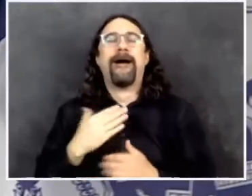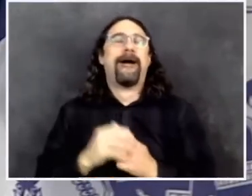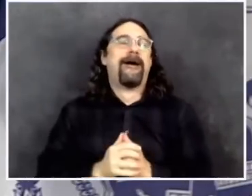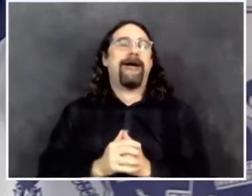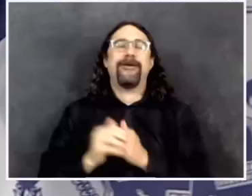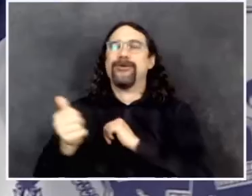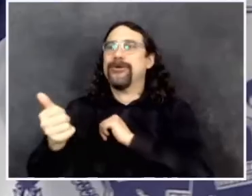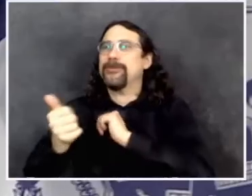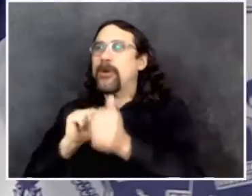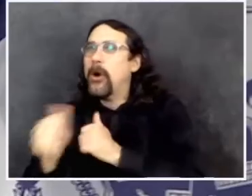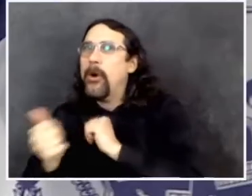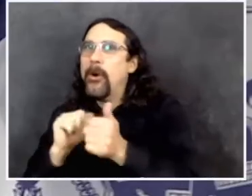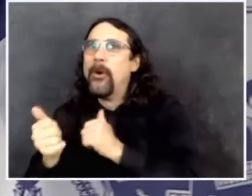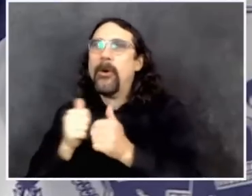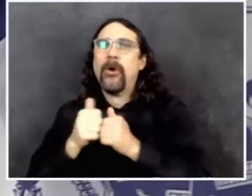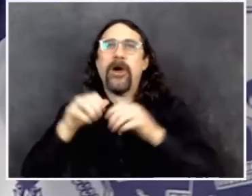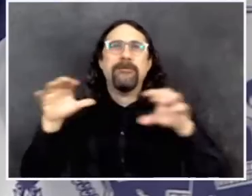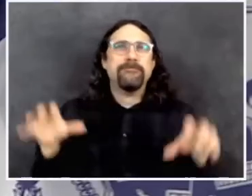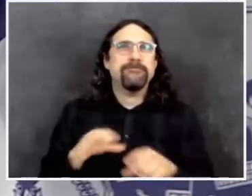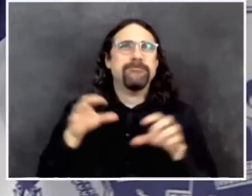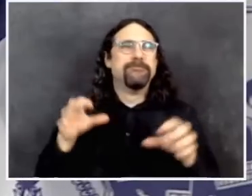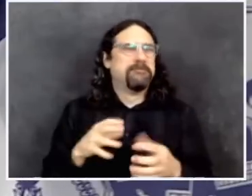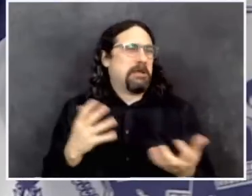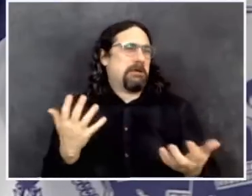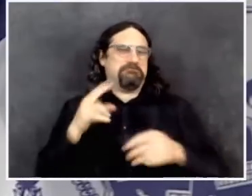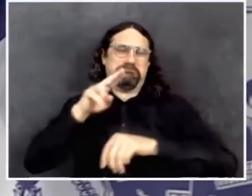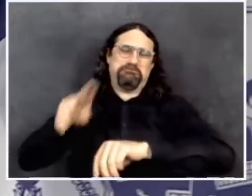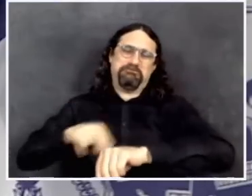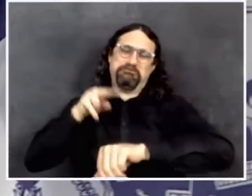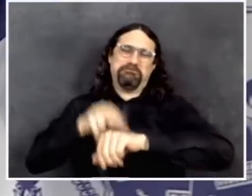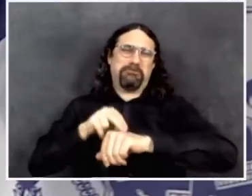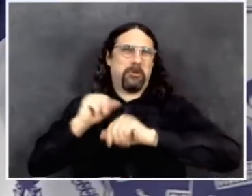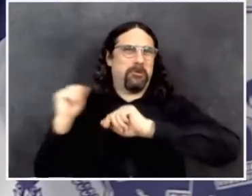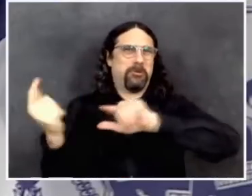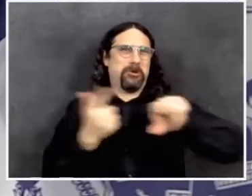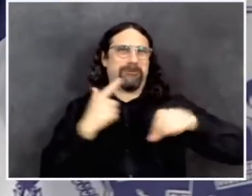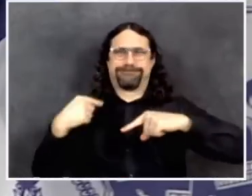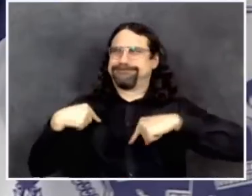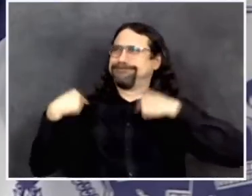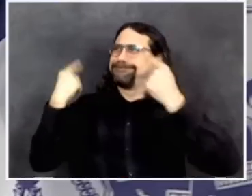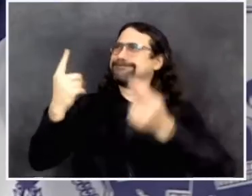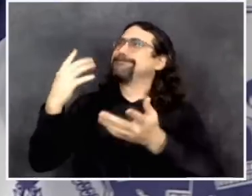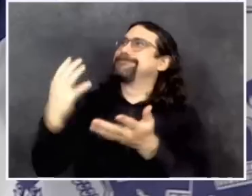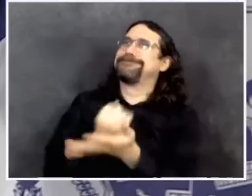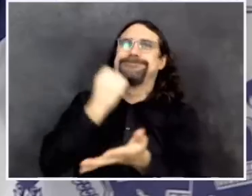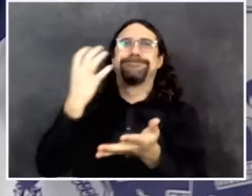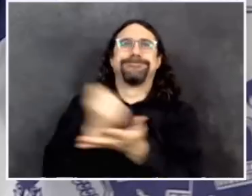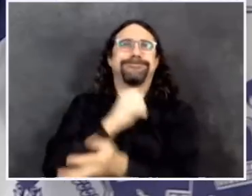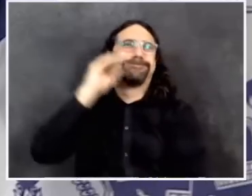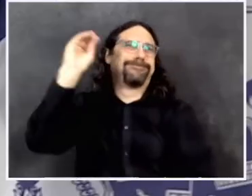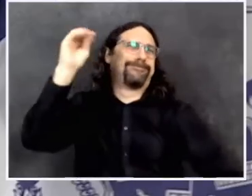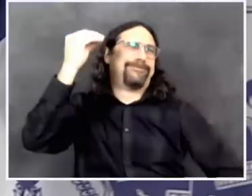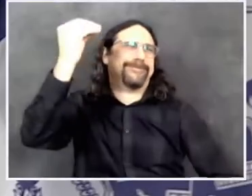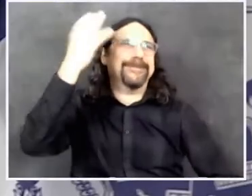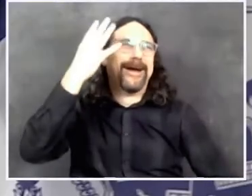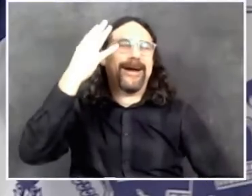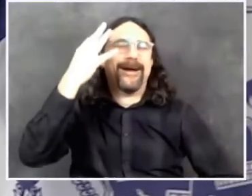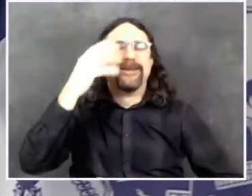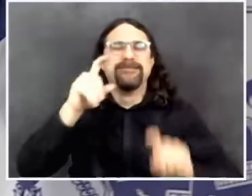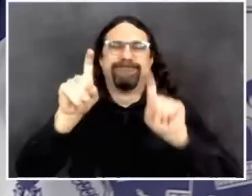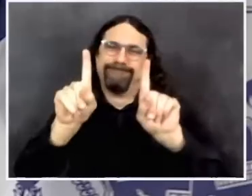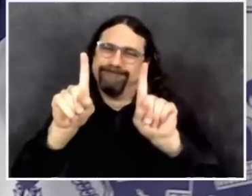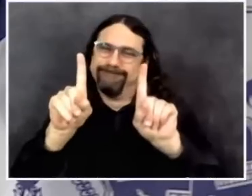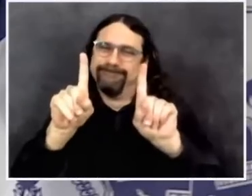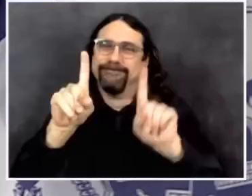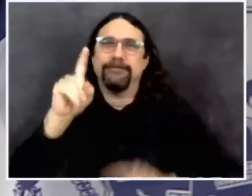to feel that warmer weather. We're going to have to be smart about always keeping the right limits on things as we